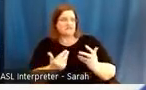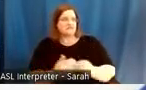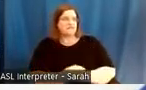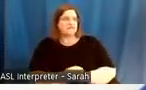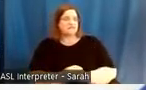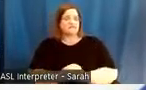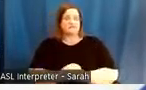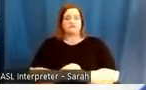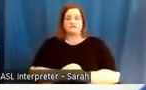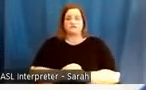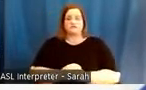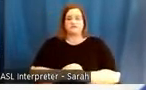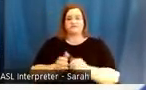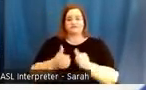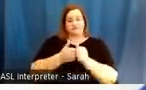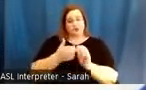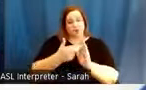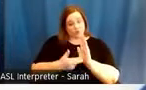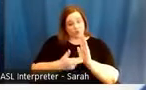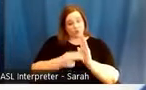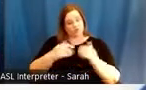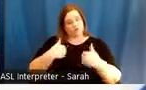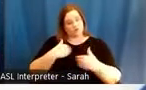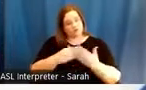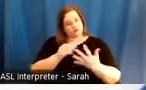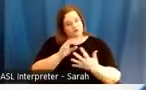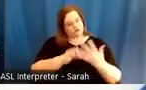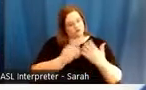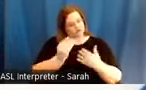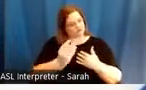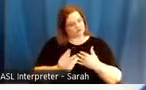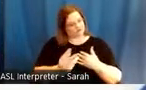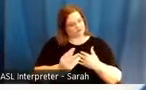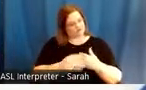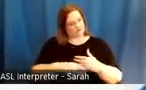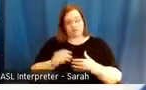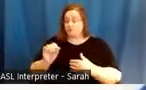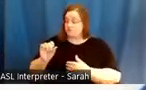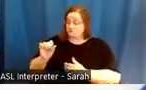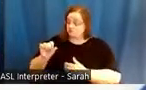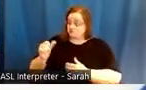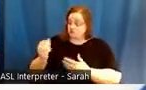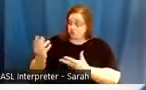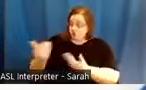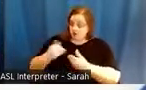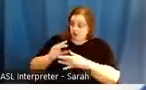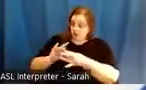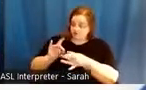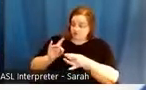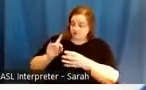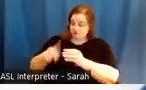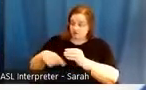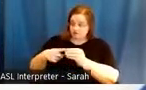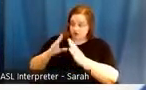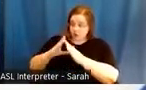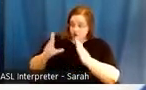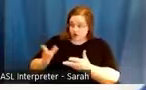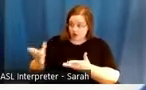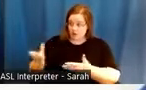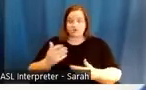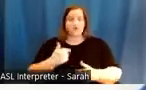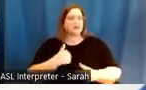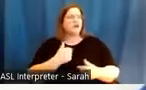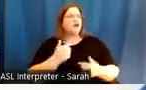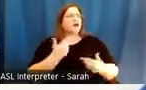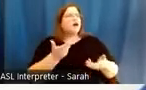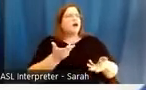Actually, by the rules, they're supposed to have some choices. Anything else you want to tell us about housing? I don't want it to just